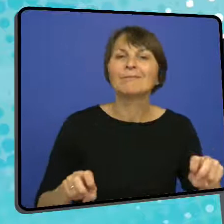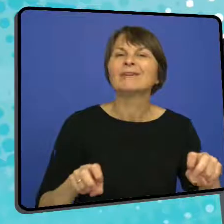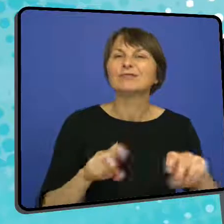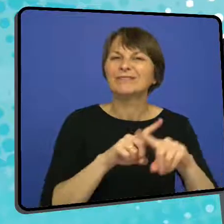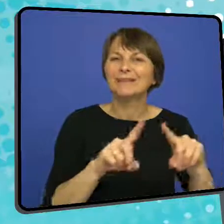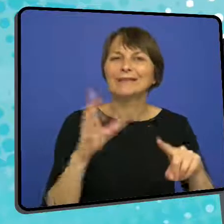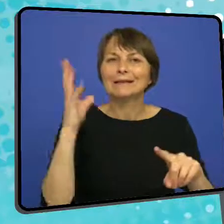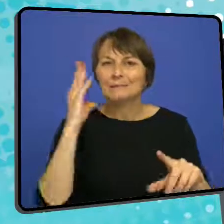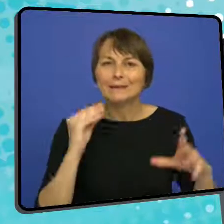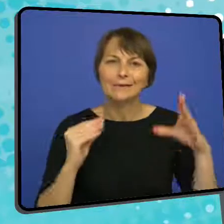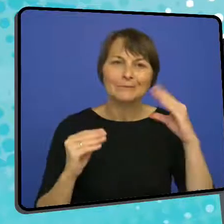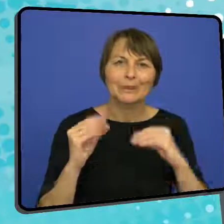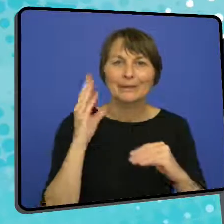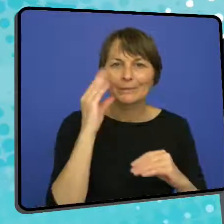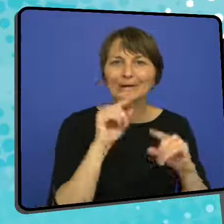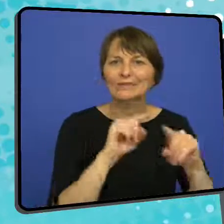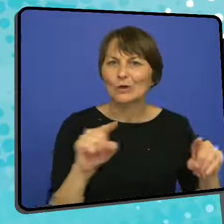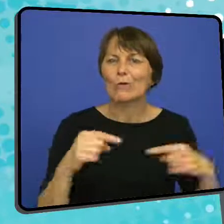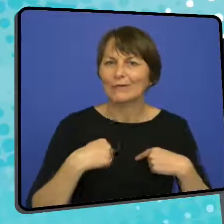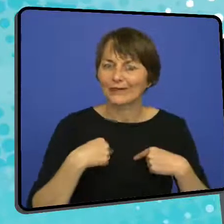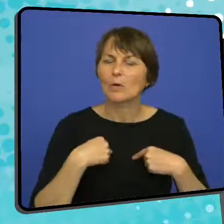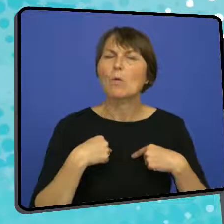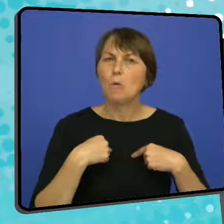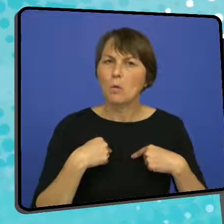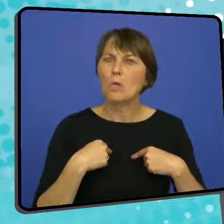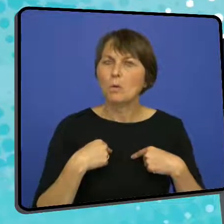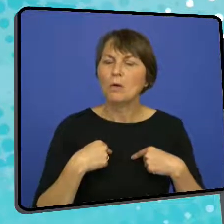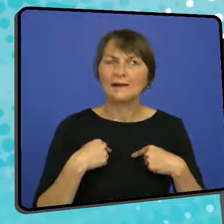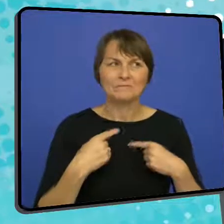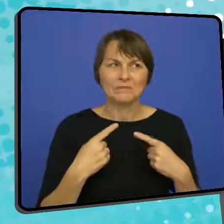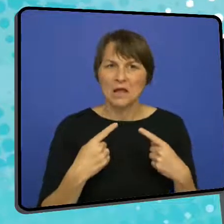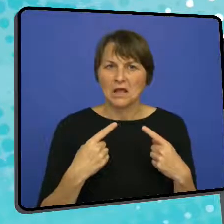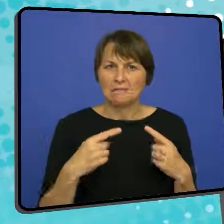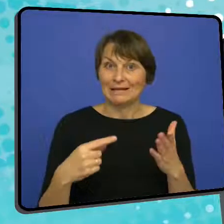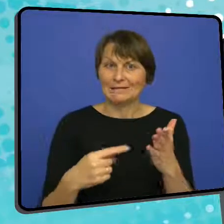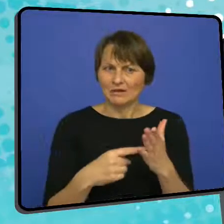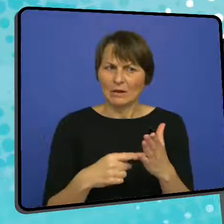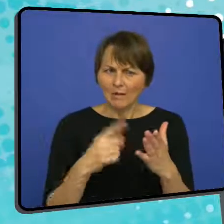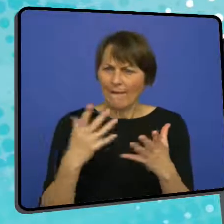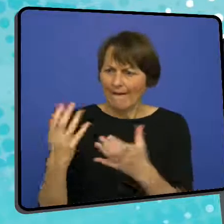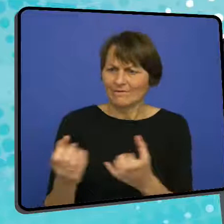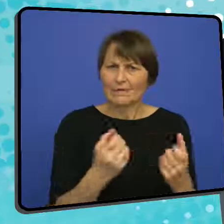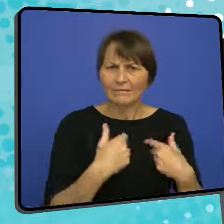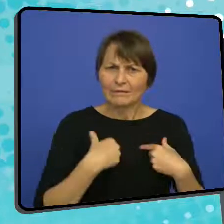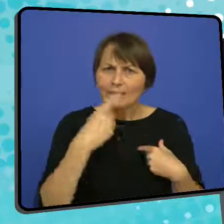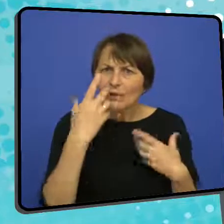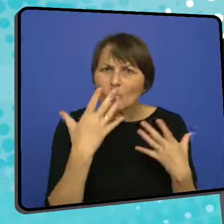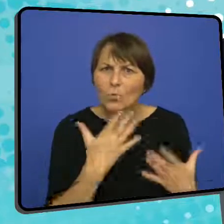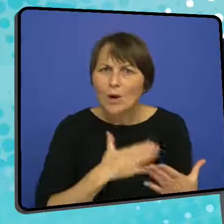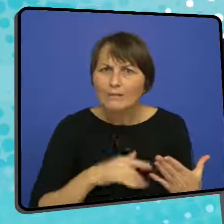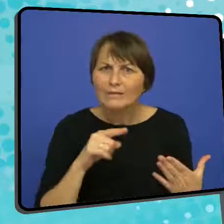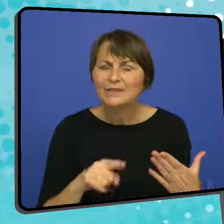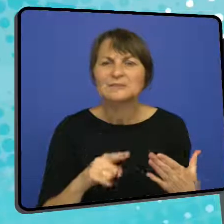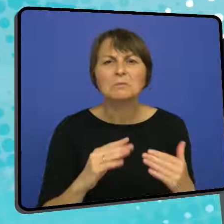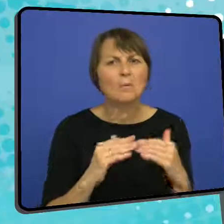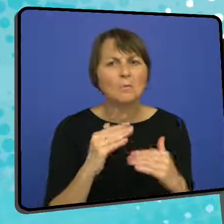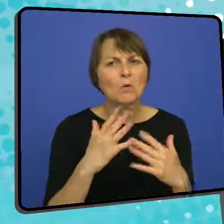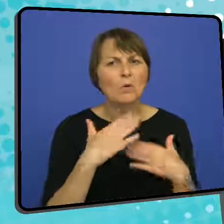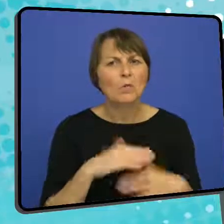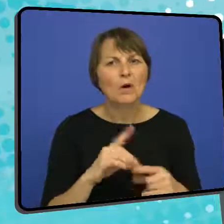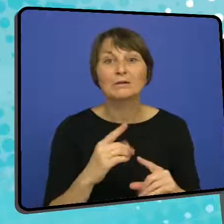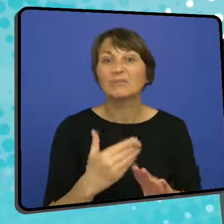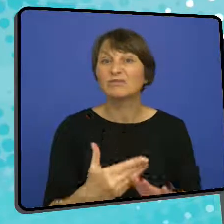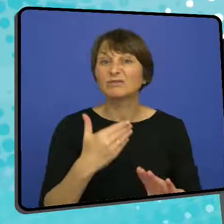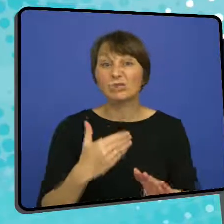we expect that experience almost now within technology. I think we expect so much more from technology than ever before, and